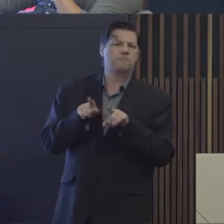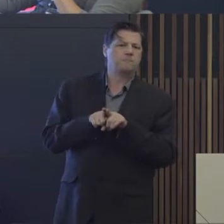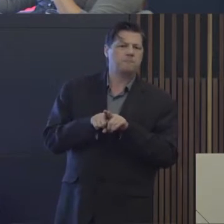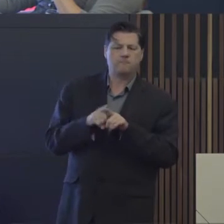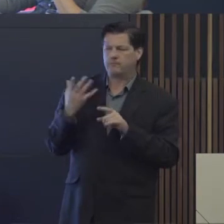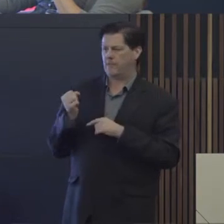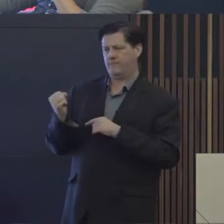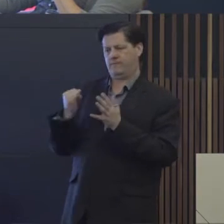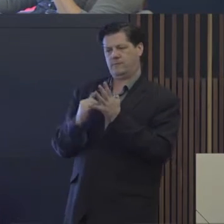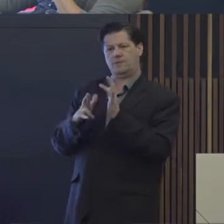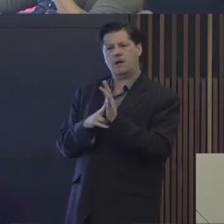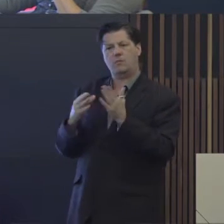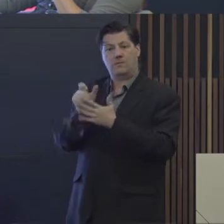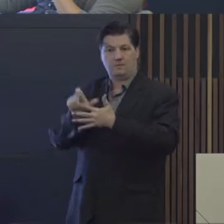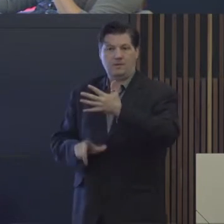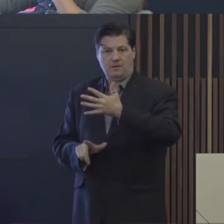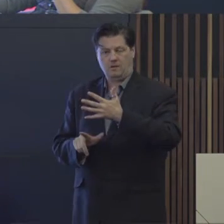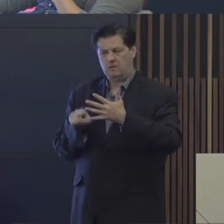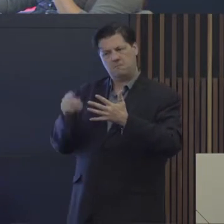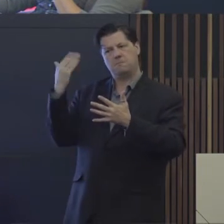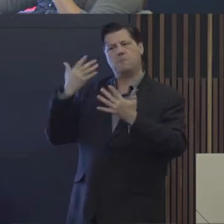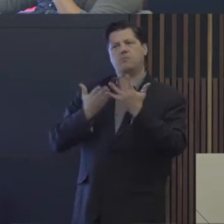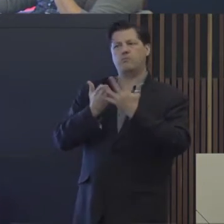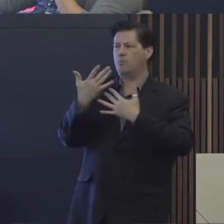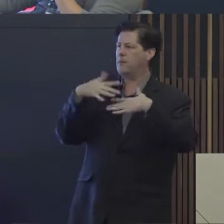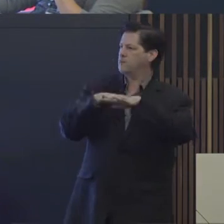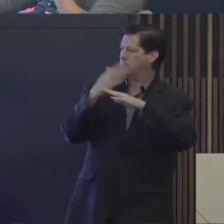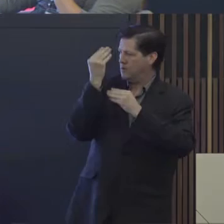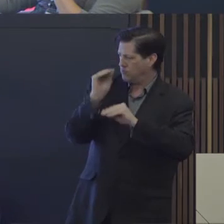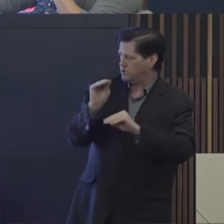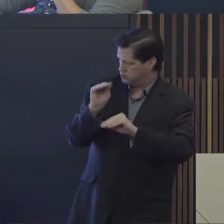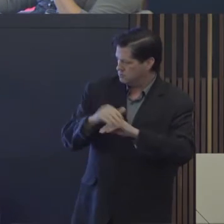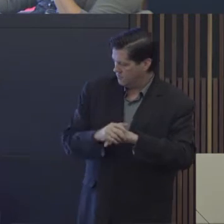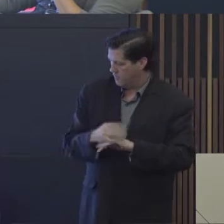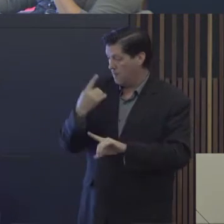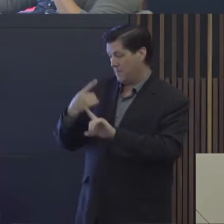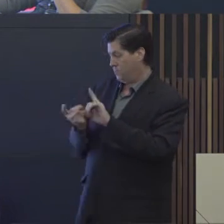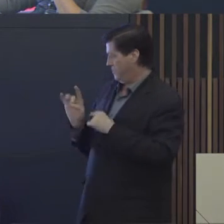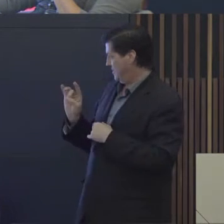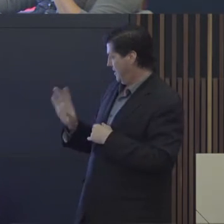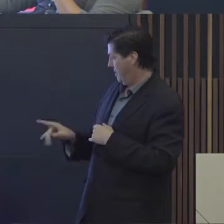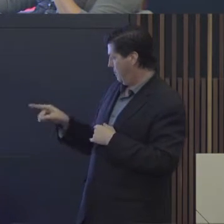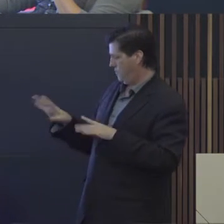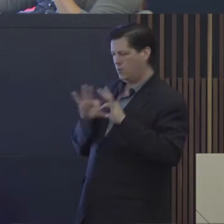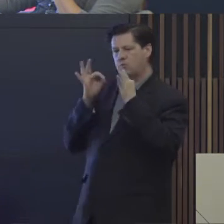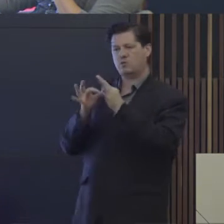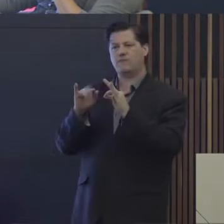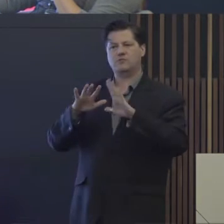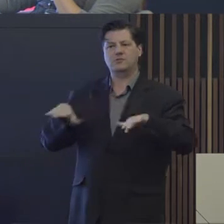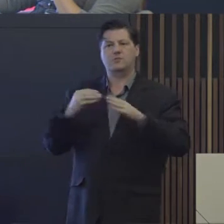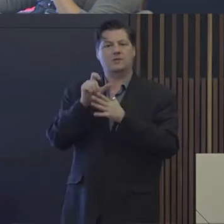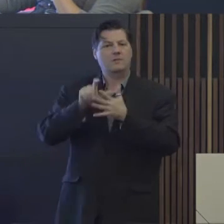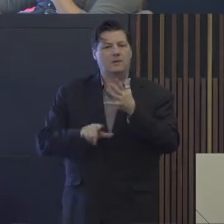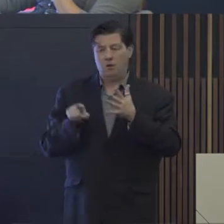a son who has a disability and went through mainstream education, but you've also, in your role at the Association for Children with